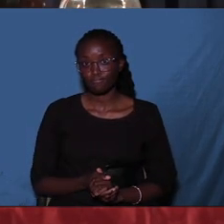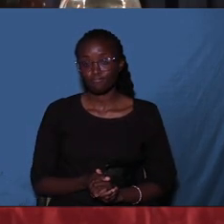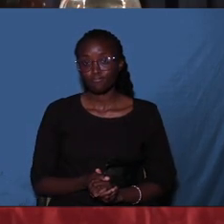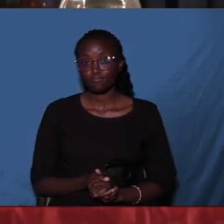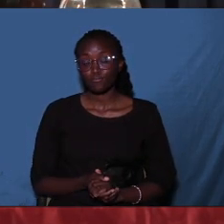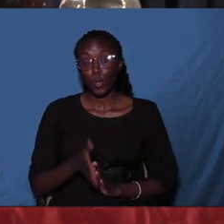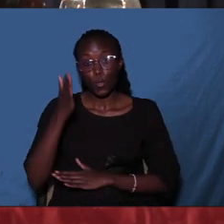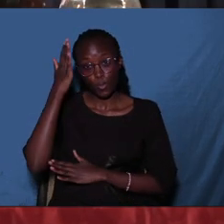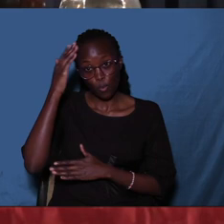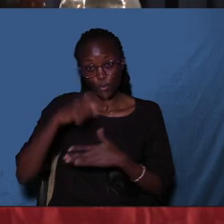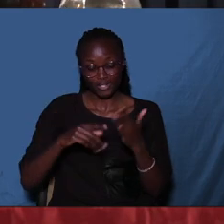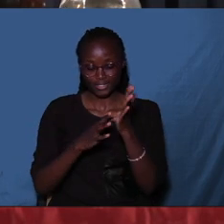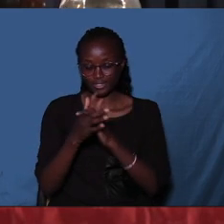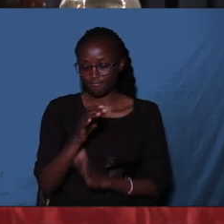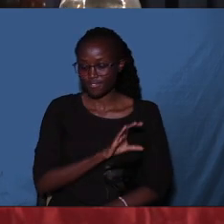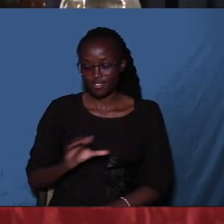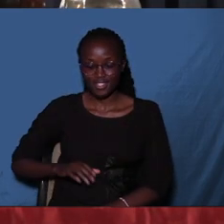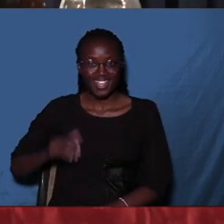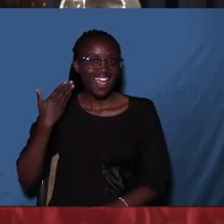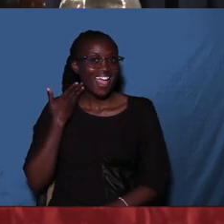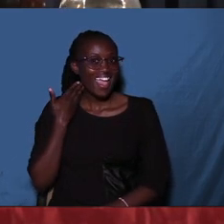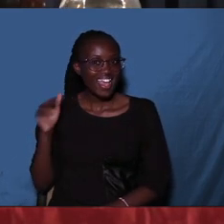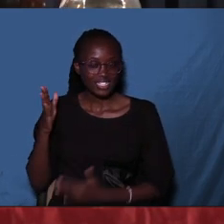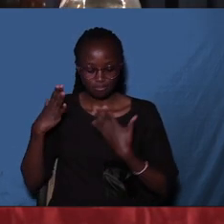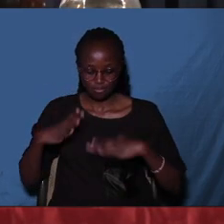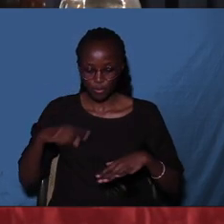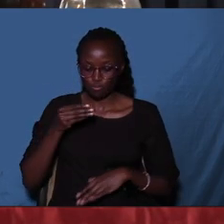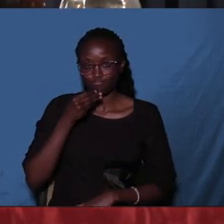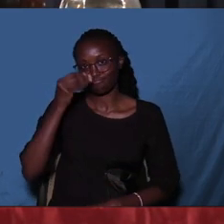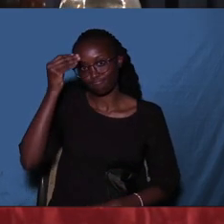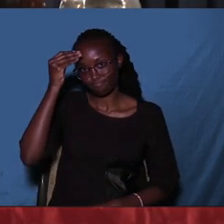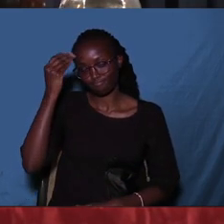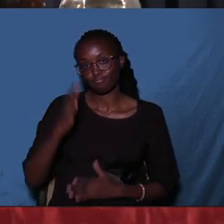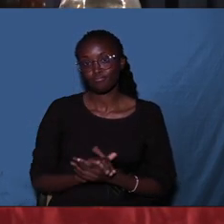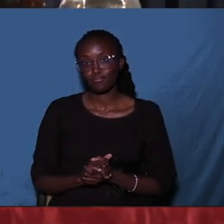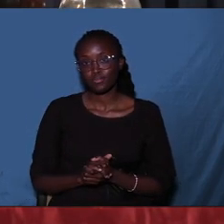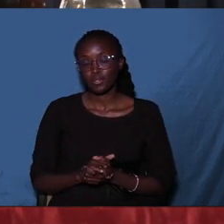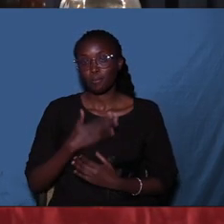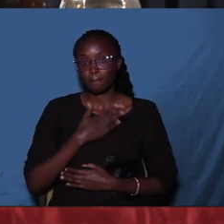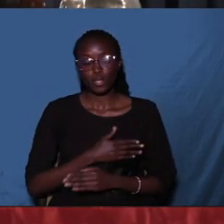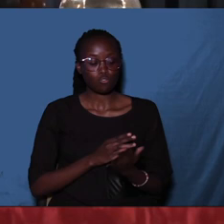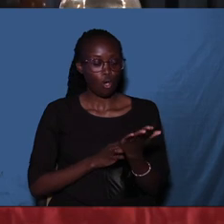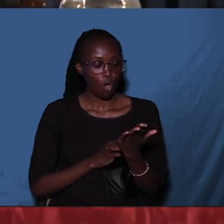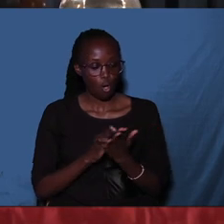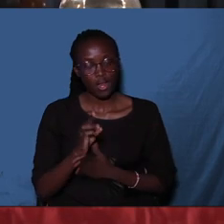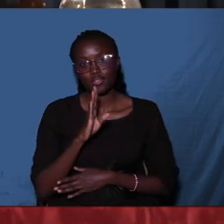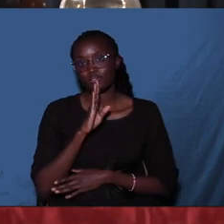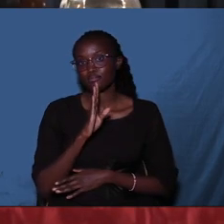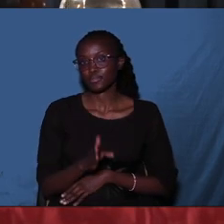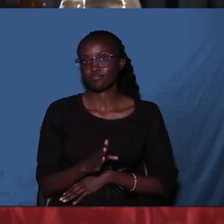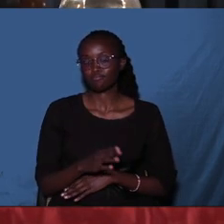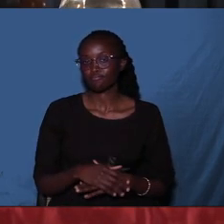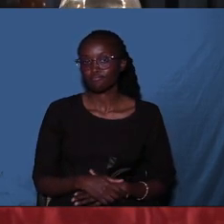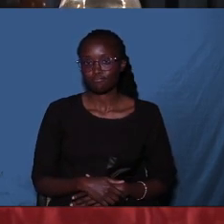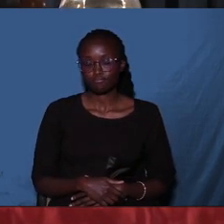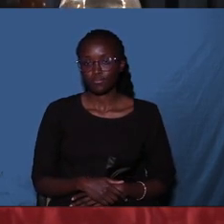that. May your yes be yes. May your no be no. So that when he comes, he will take you. He will